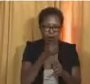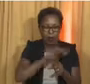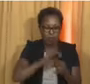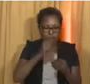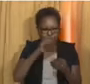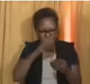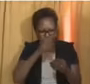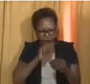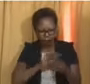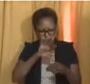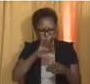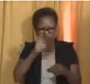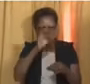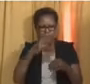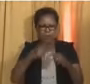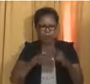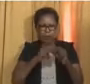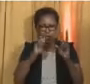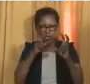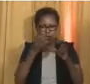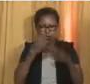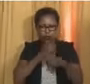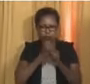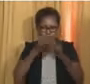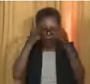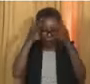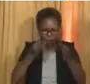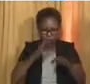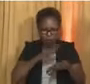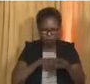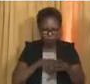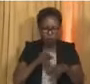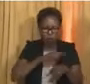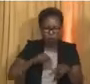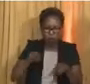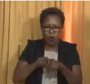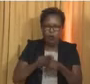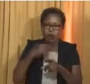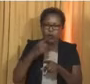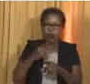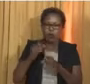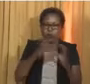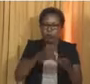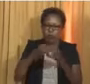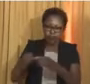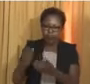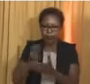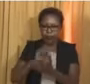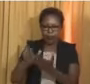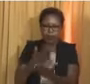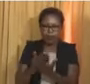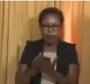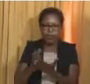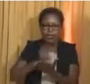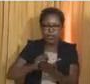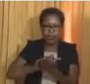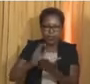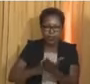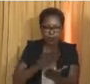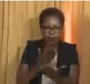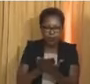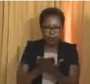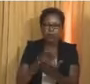our determinations. We also directed parties to file written submissions, which were